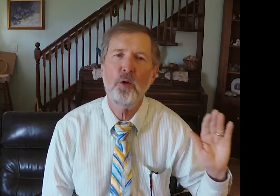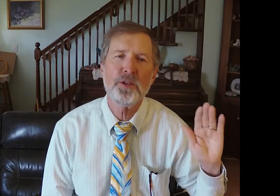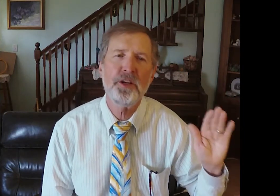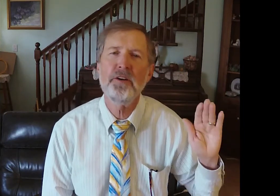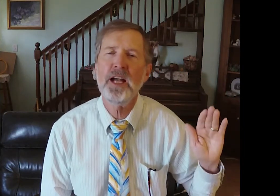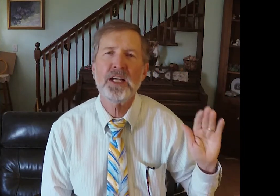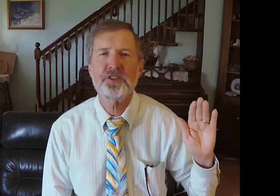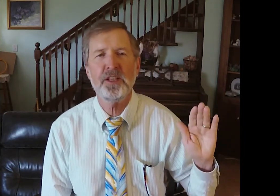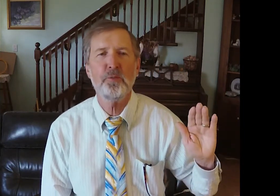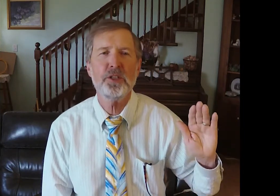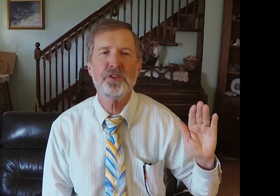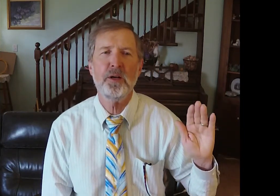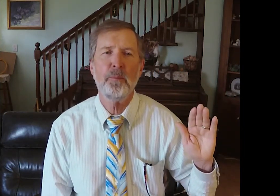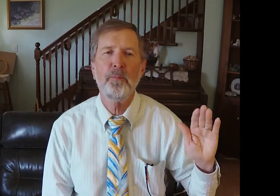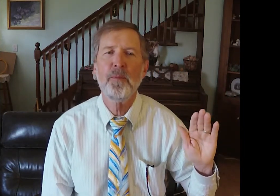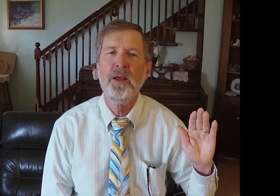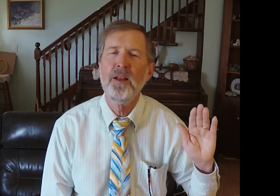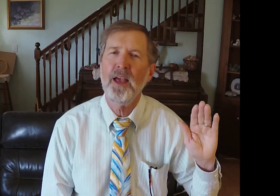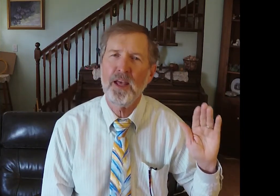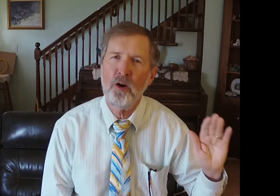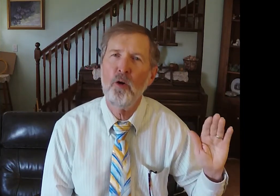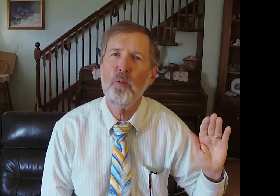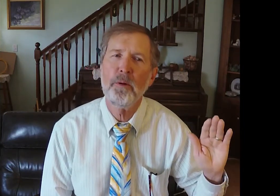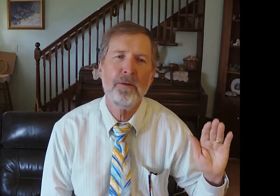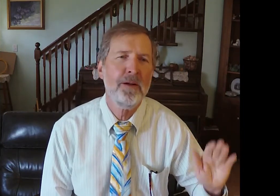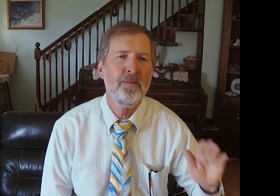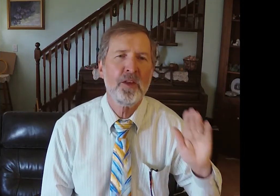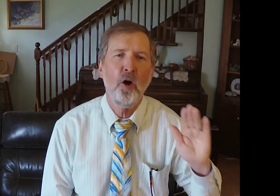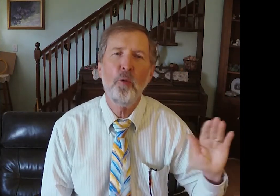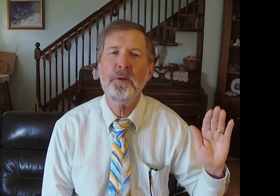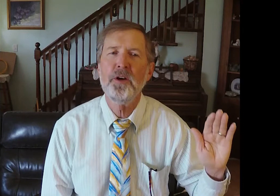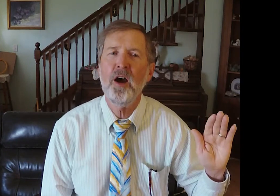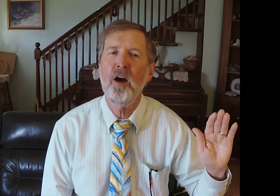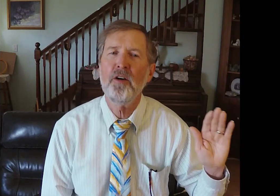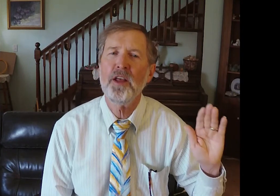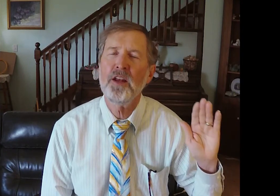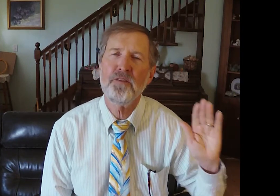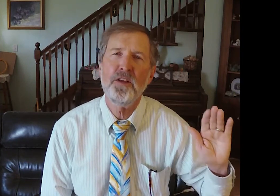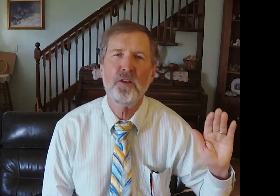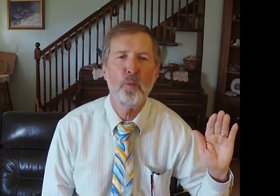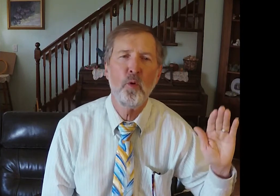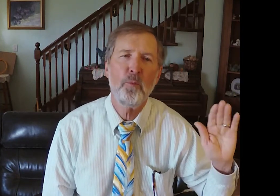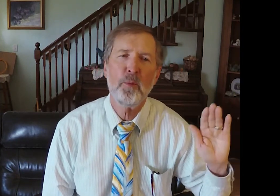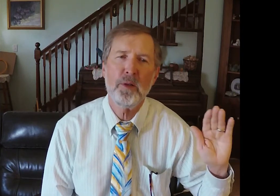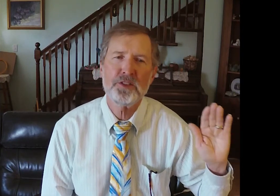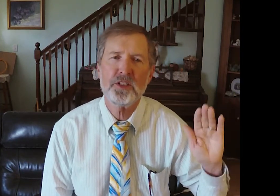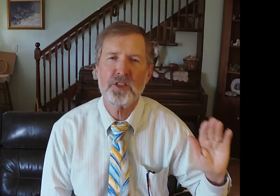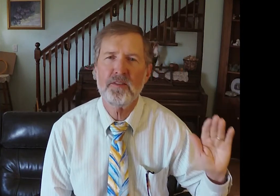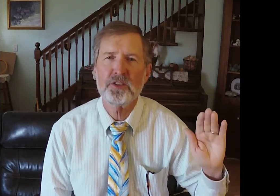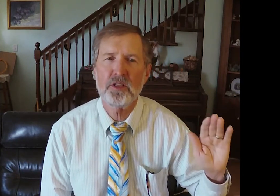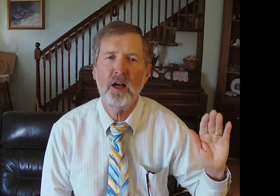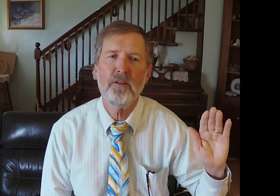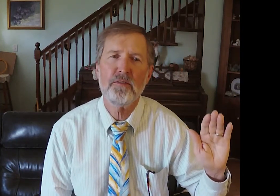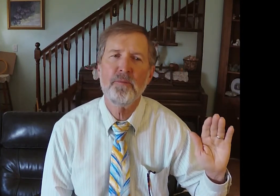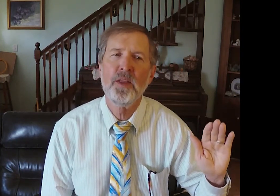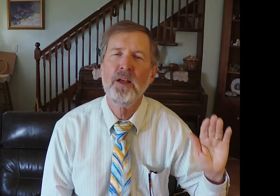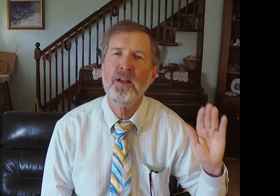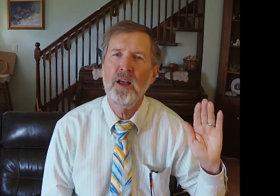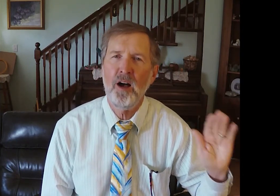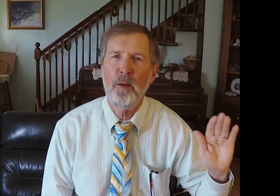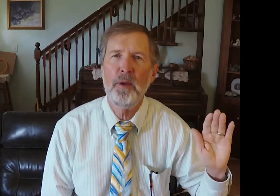to grow in curiosity and wisdom and hope. Open your heart and feel the warmth and blessings of His